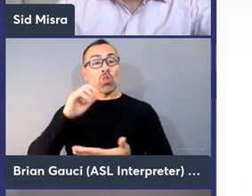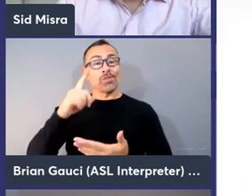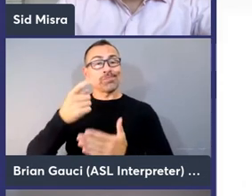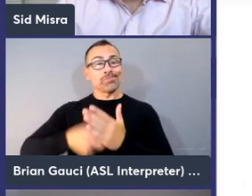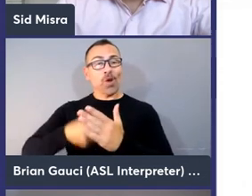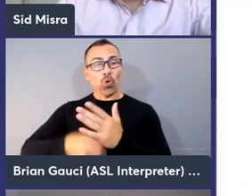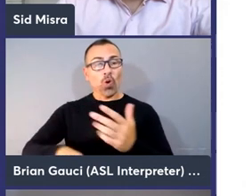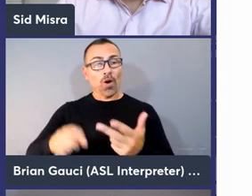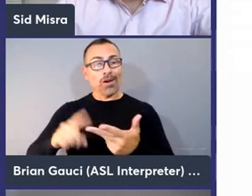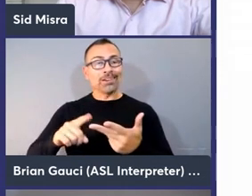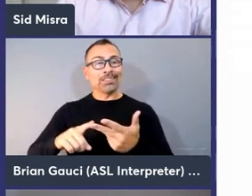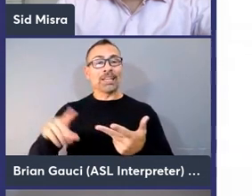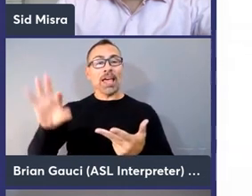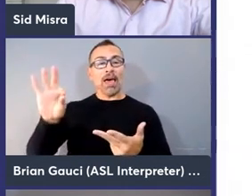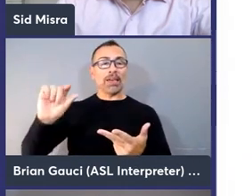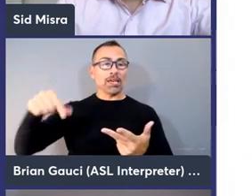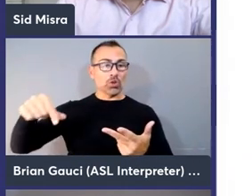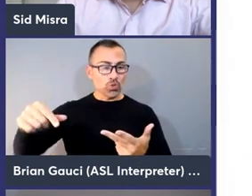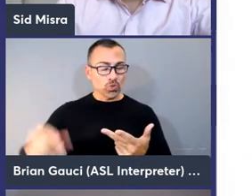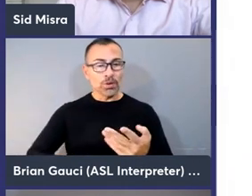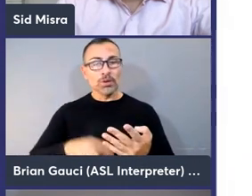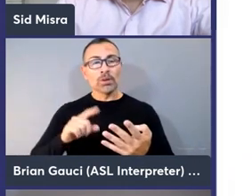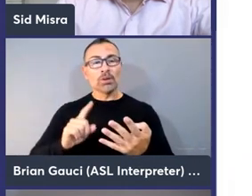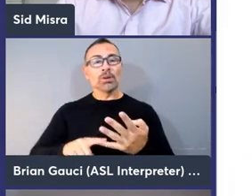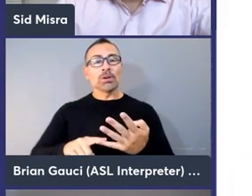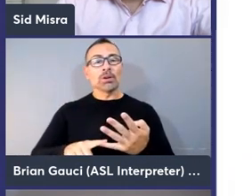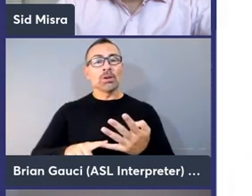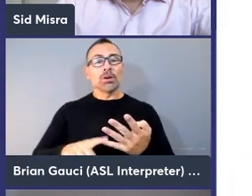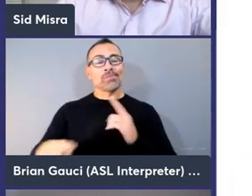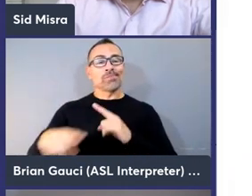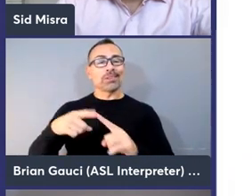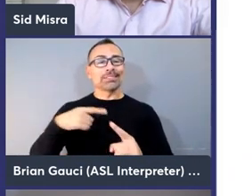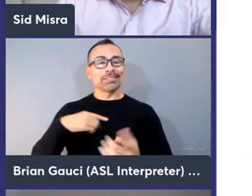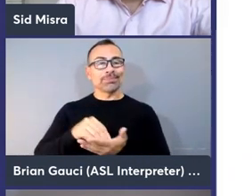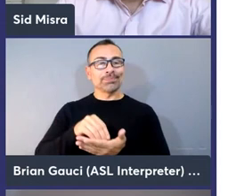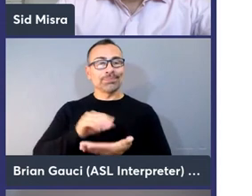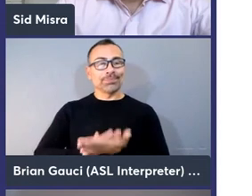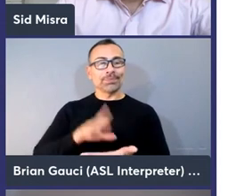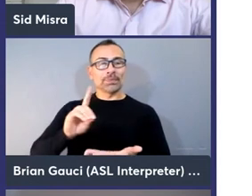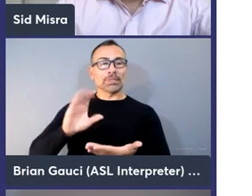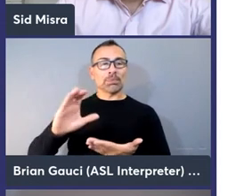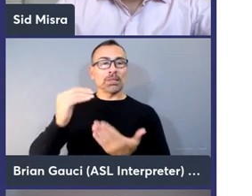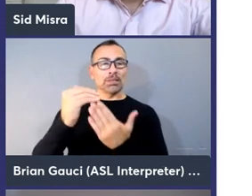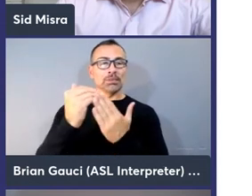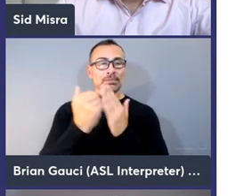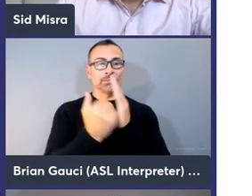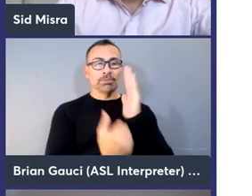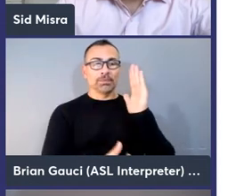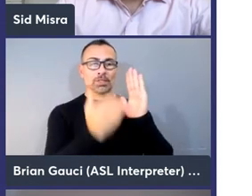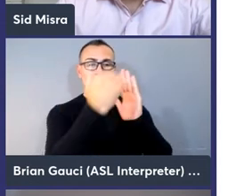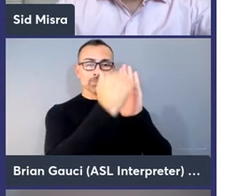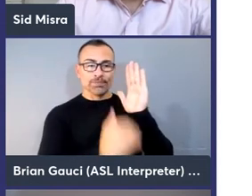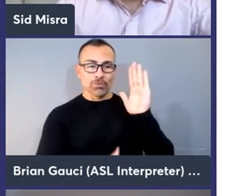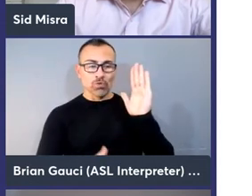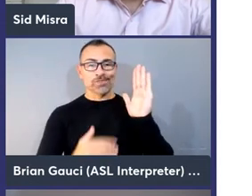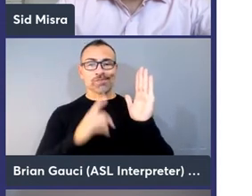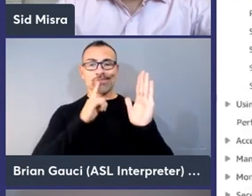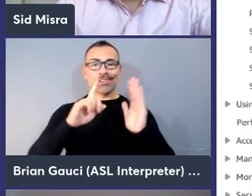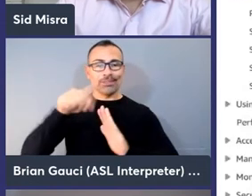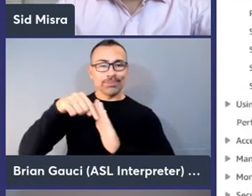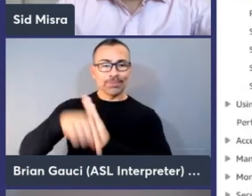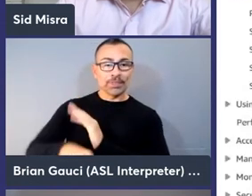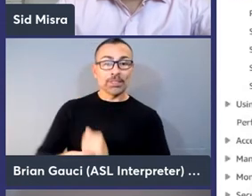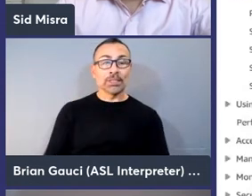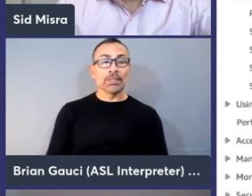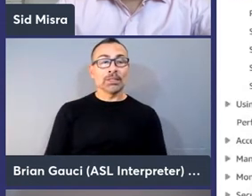asked questions about the product. And then you can also go to the documentation to get it, really dig into it. Yeah, pricing